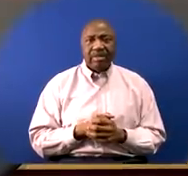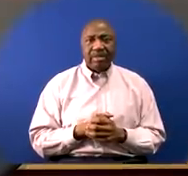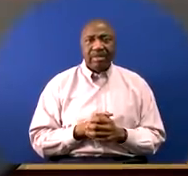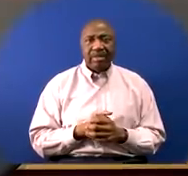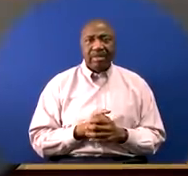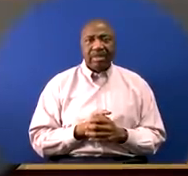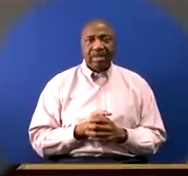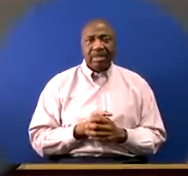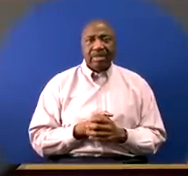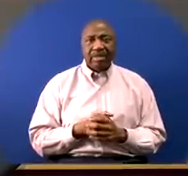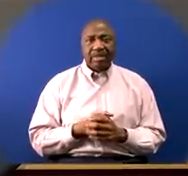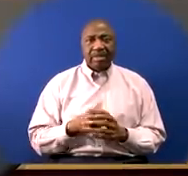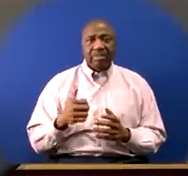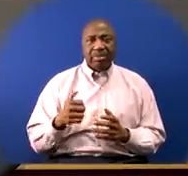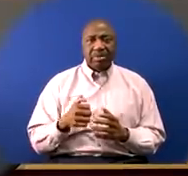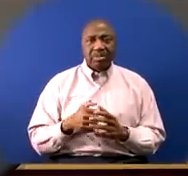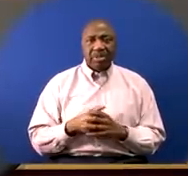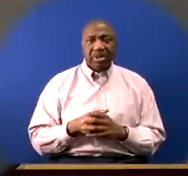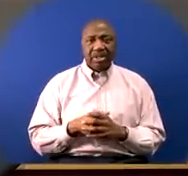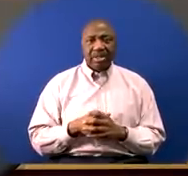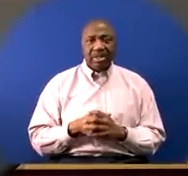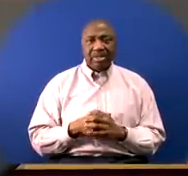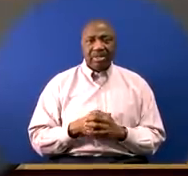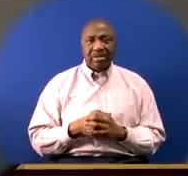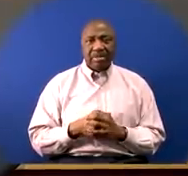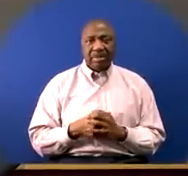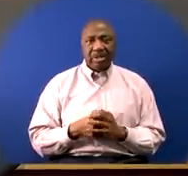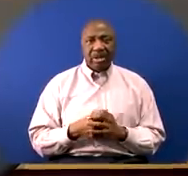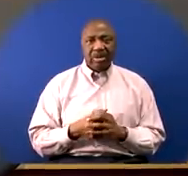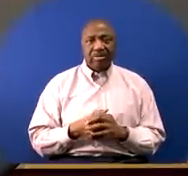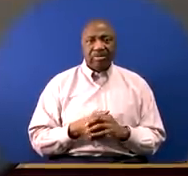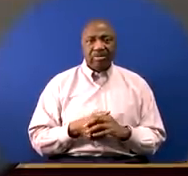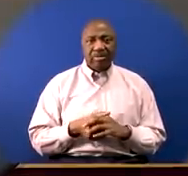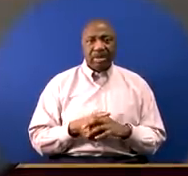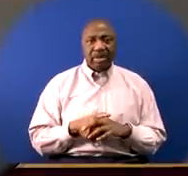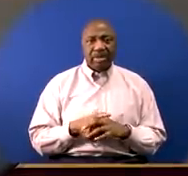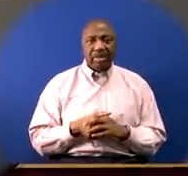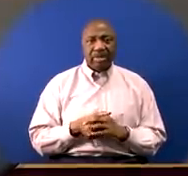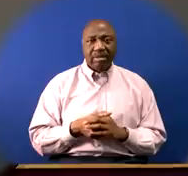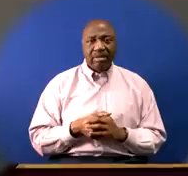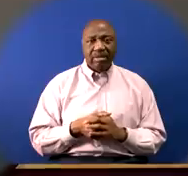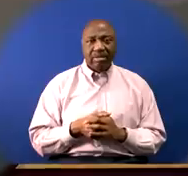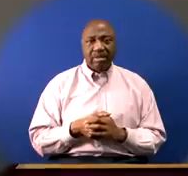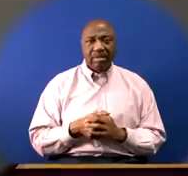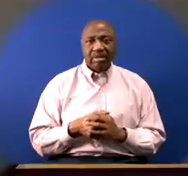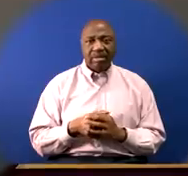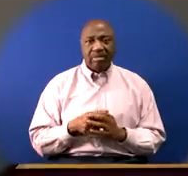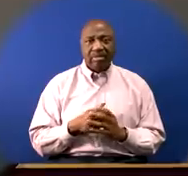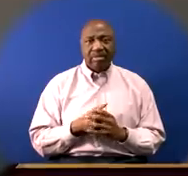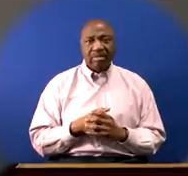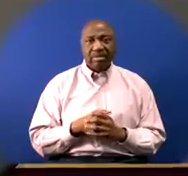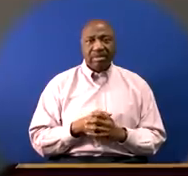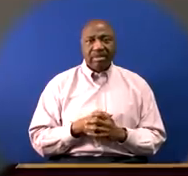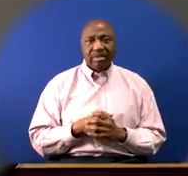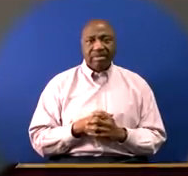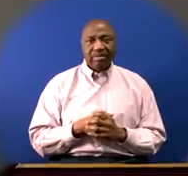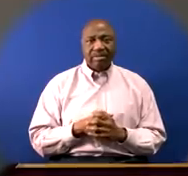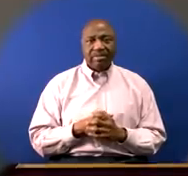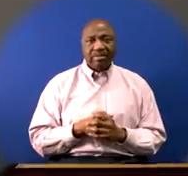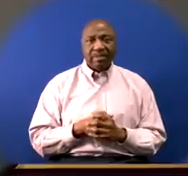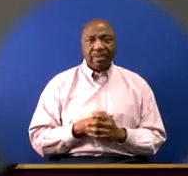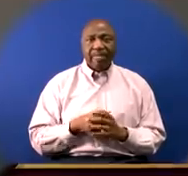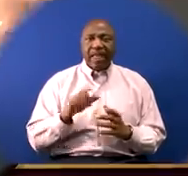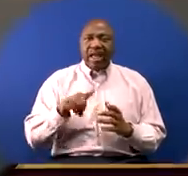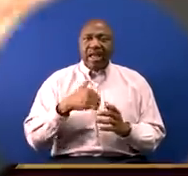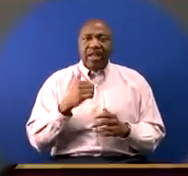for the fellowship of the sister churches known as Wheeler Avenue and Lily Grove, and all the sister congregations who gather with us, their pastors who